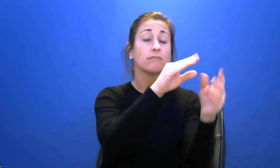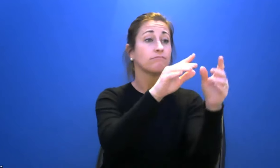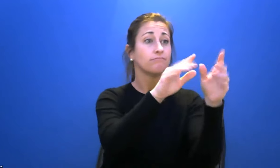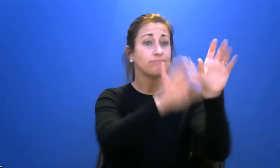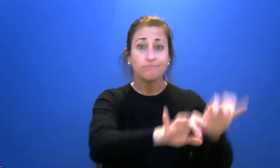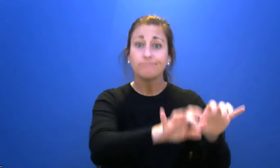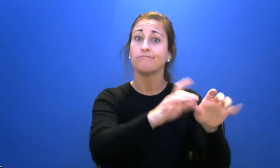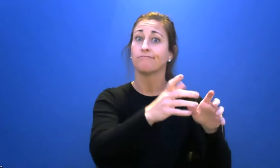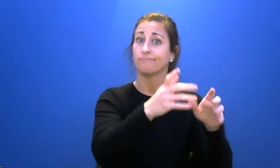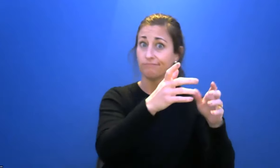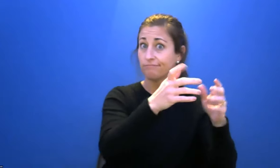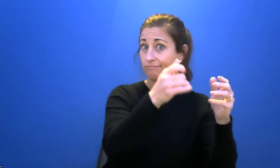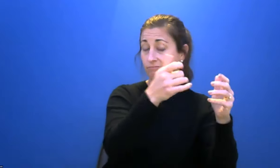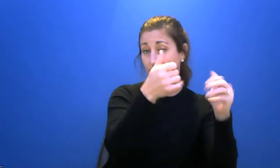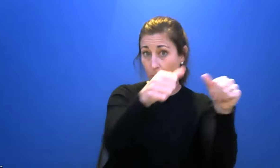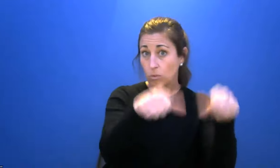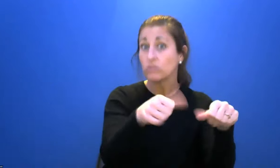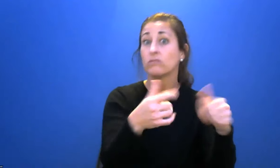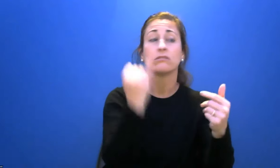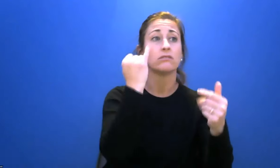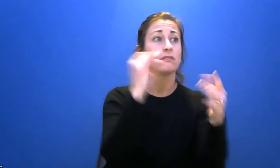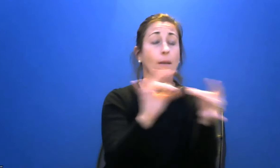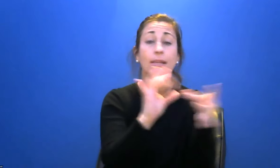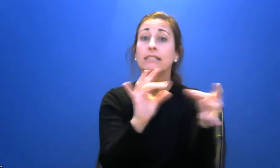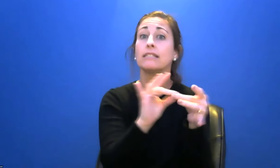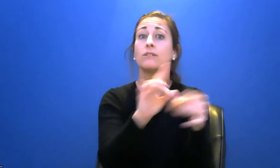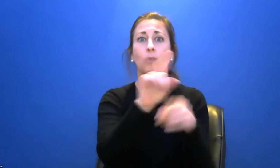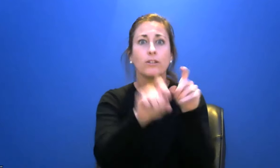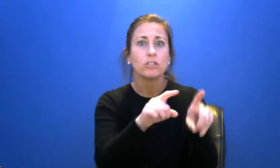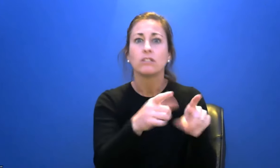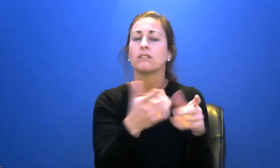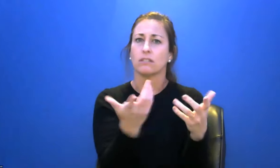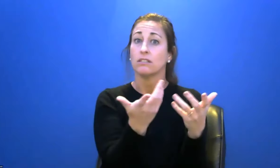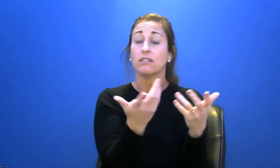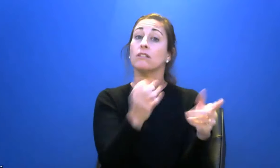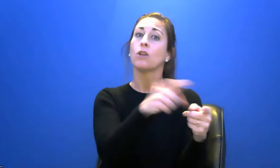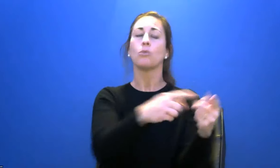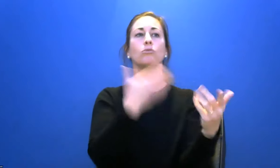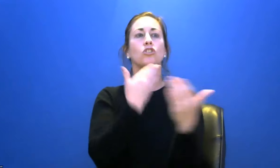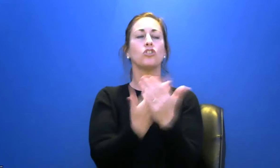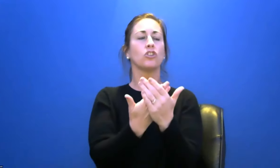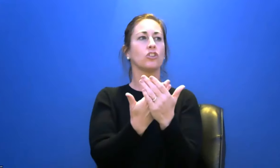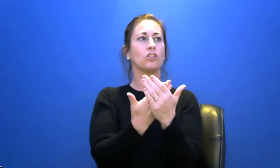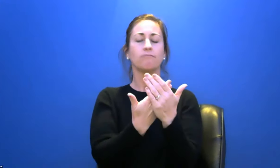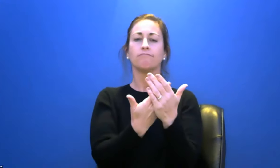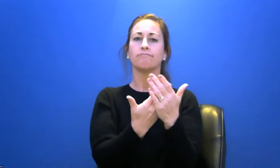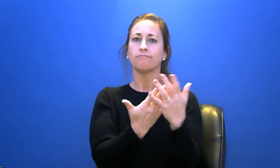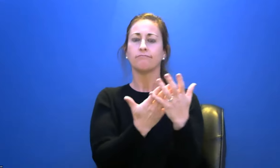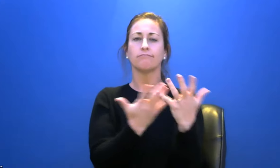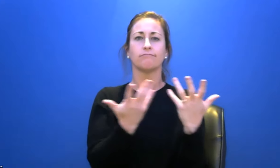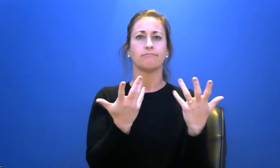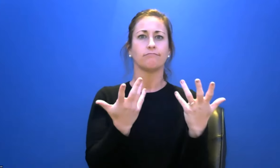a comment that needs to be made. So in full transparency, Mr. Vidal, who is our